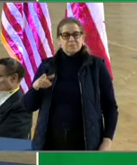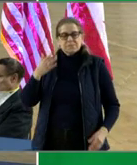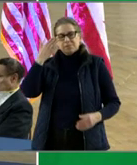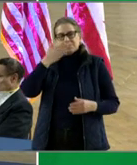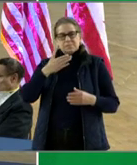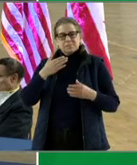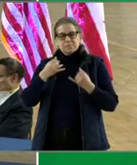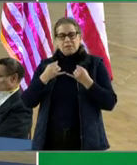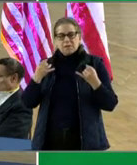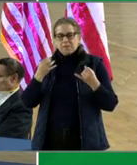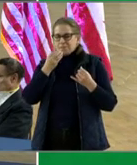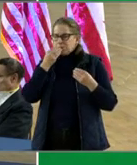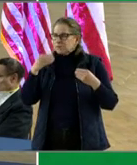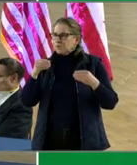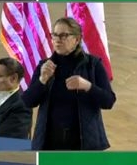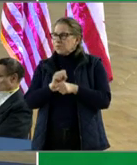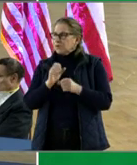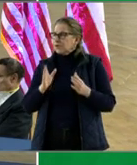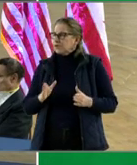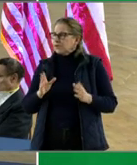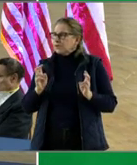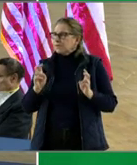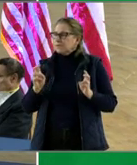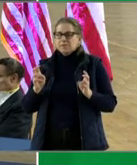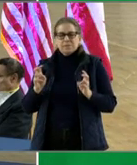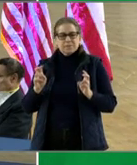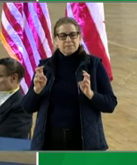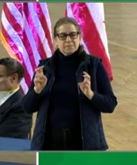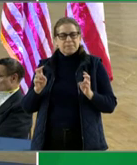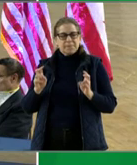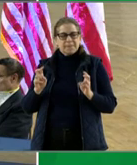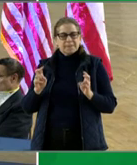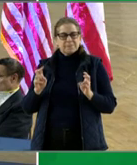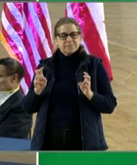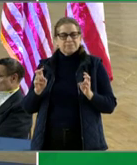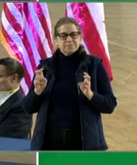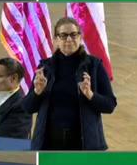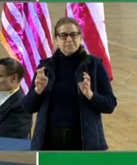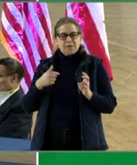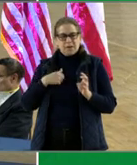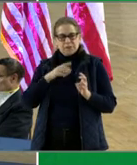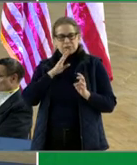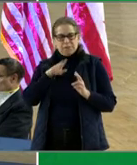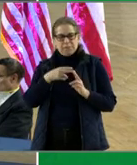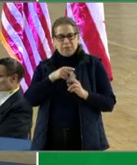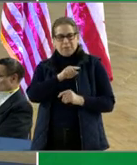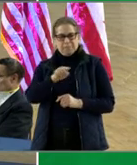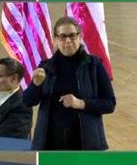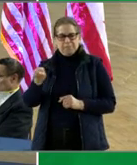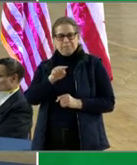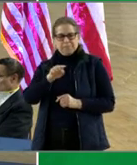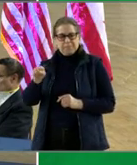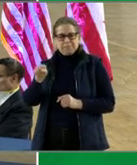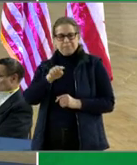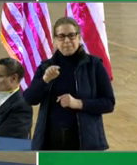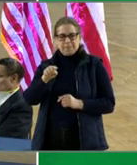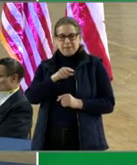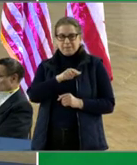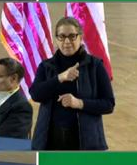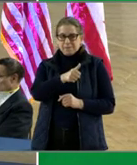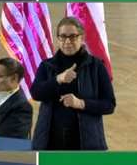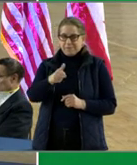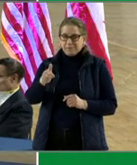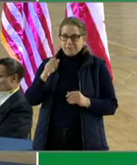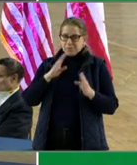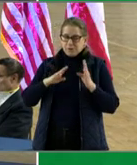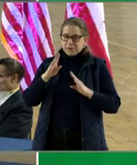may have been launched by some of these grocery workers worried about their health and PPEs. If you go into some of these establishments, you